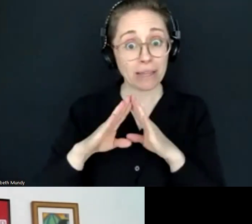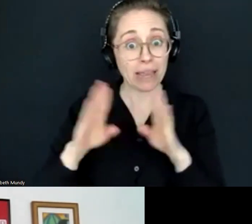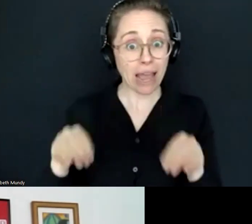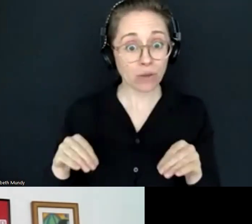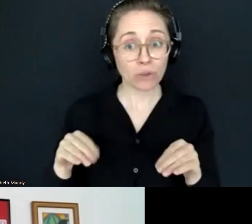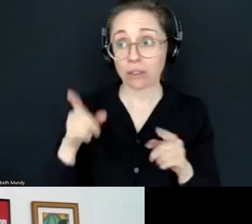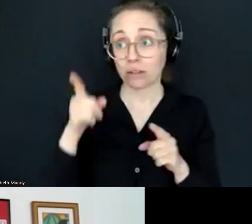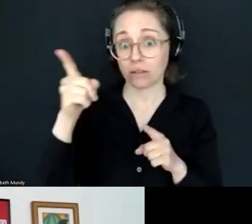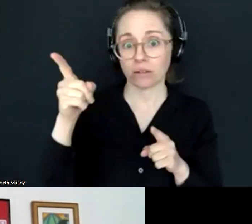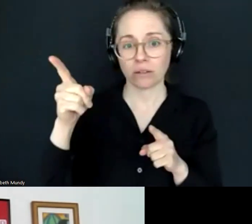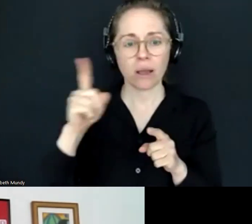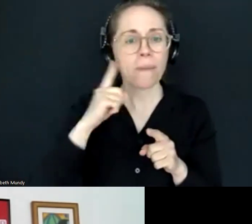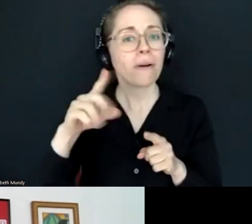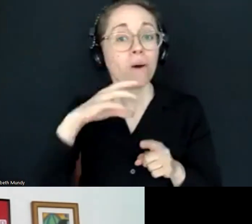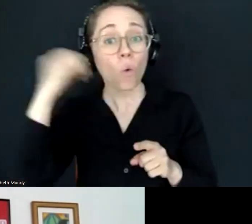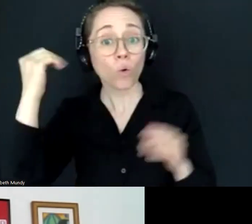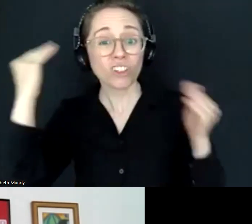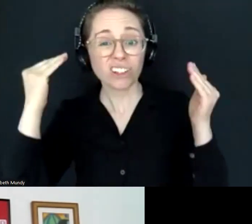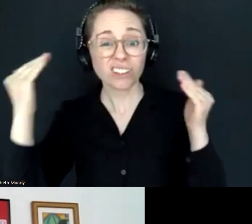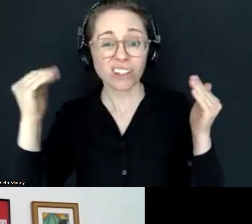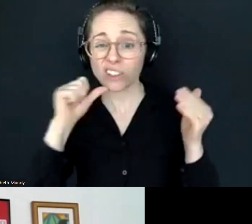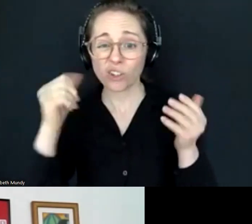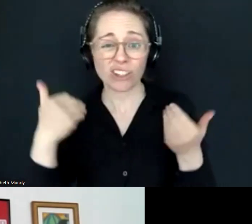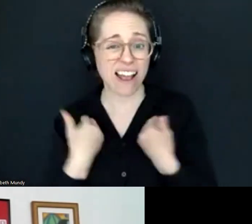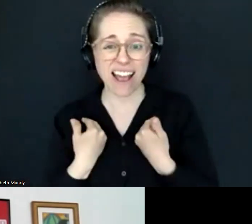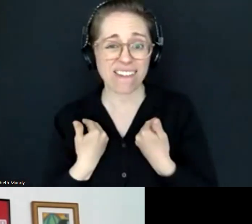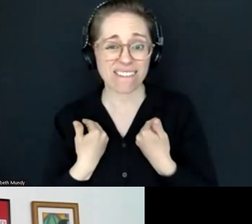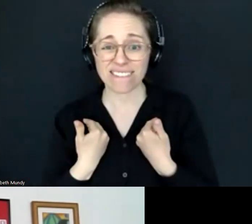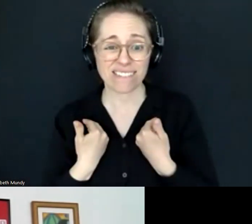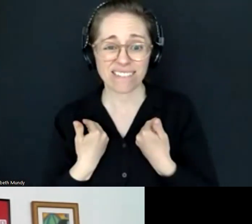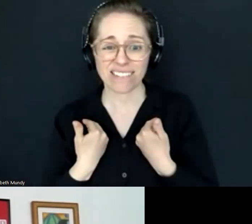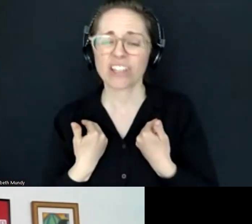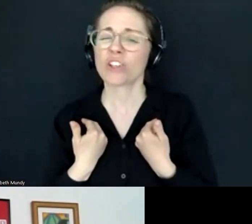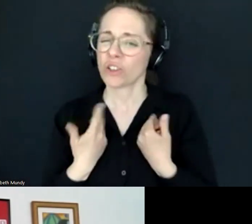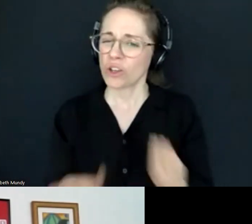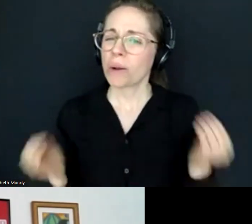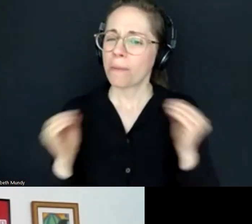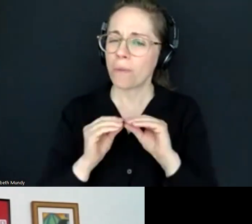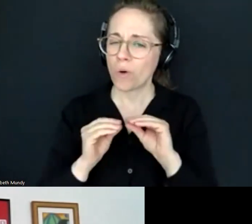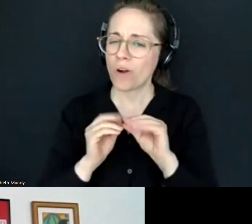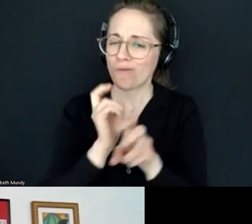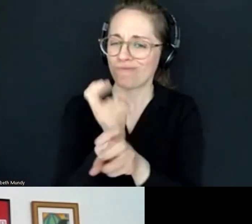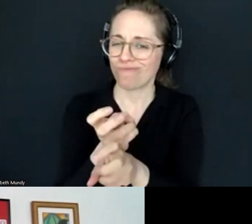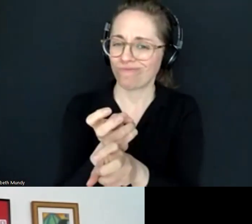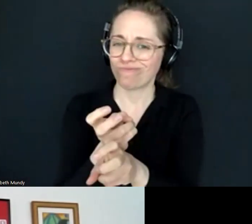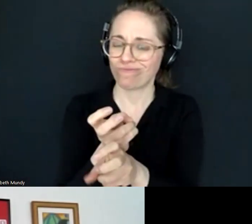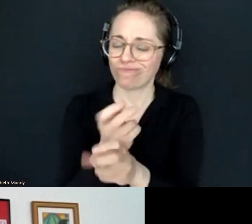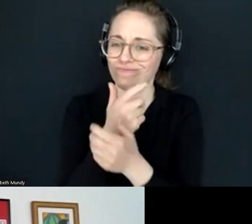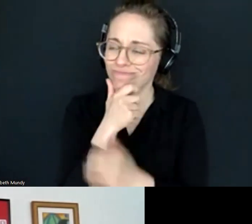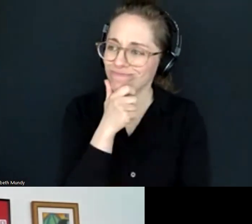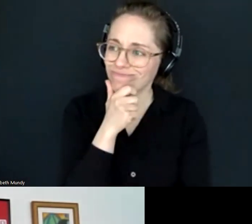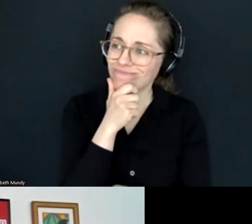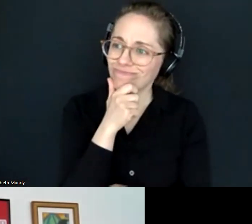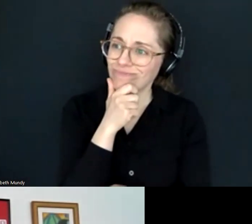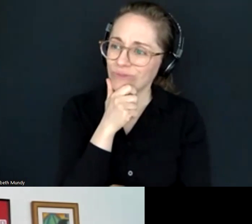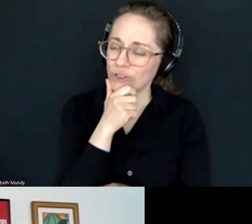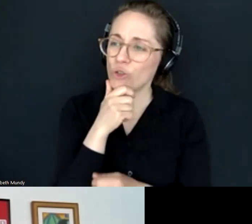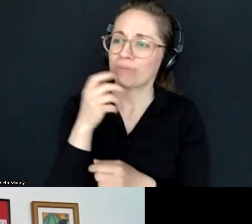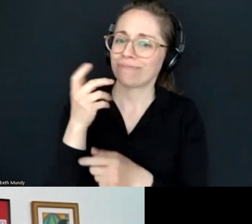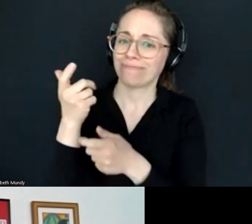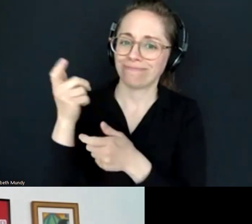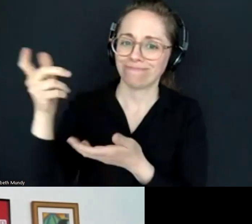have anything similar for older adult housing. So it just means I see. it's much more Okay. challenging to get funding